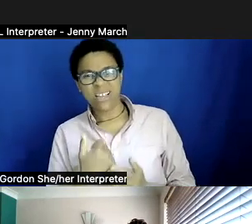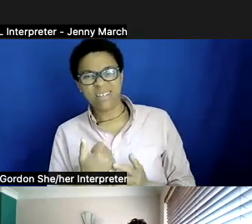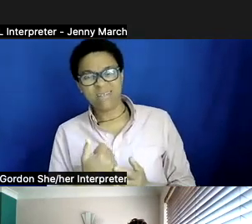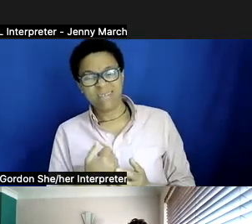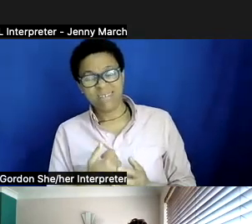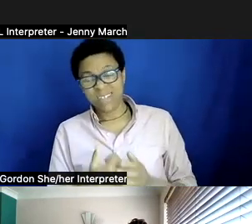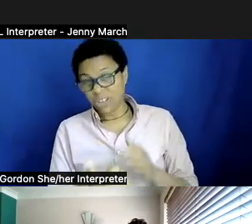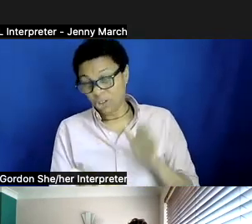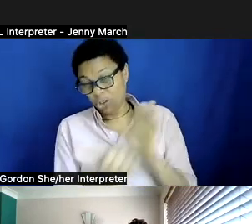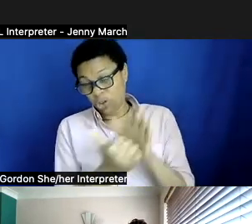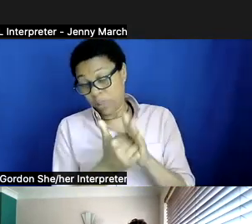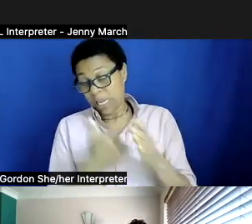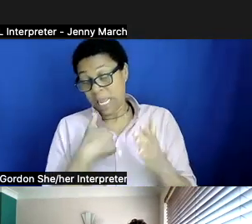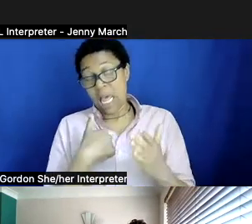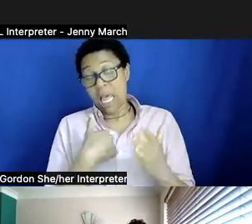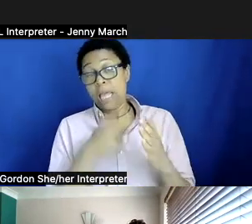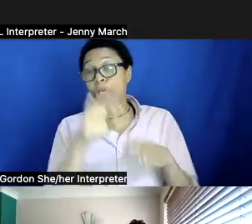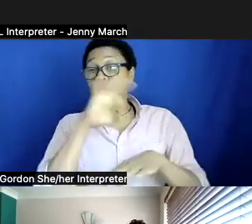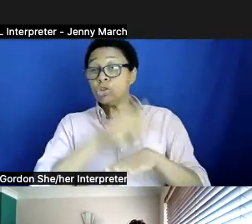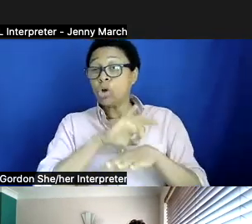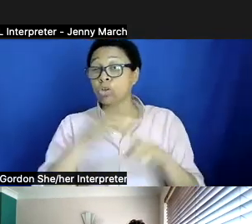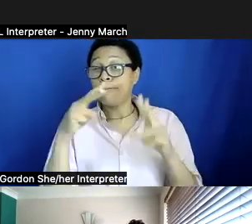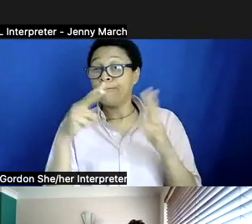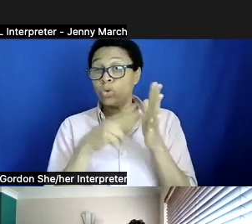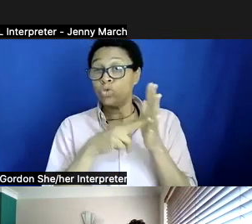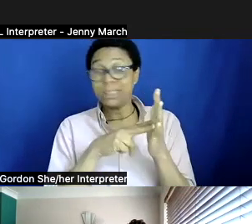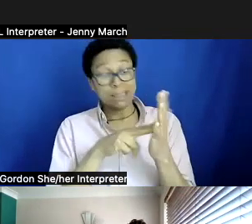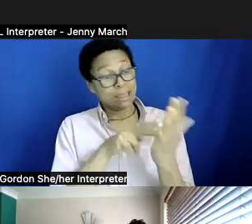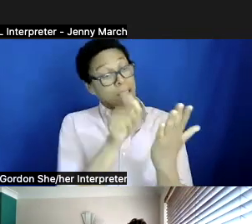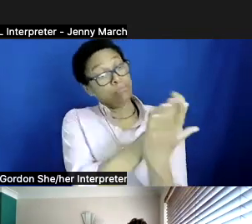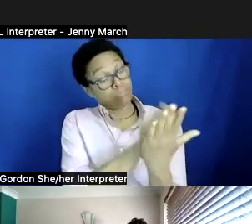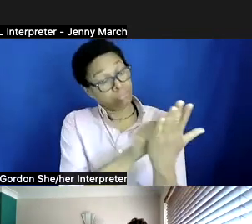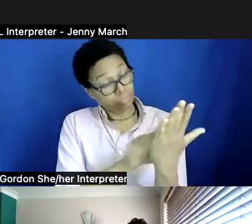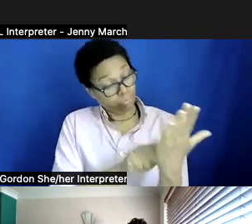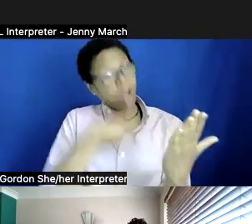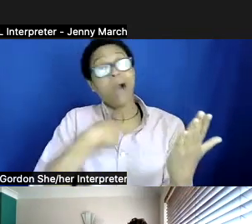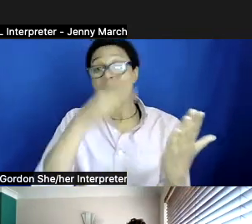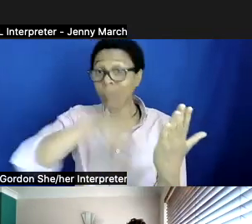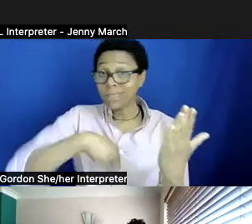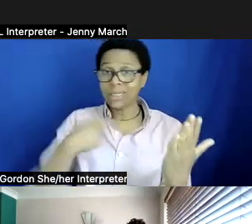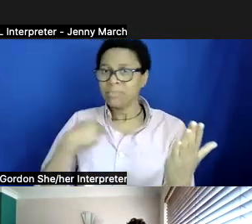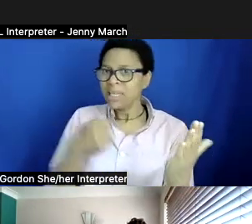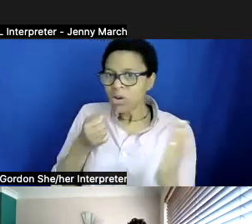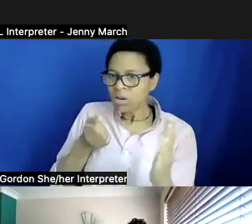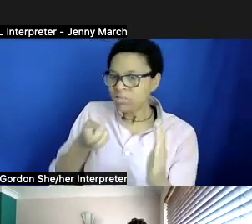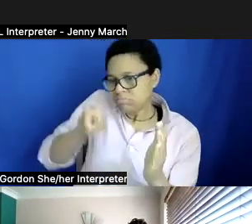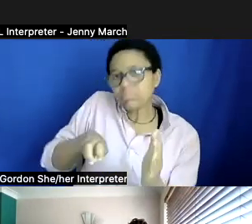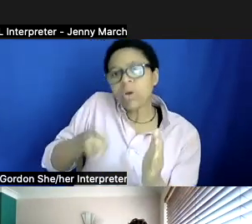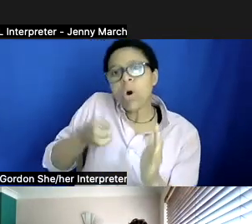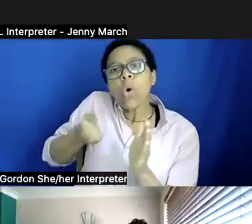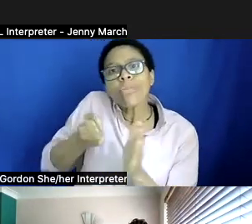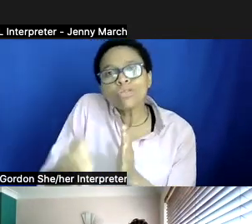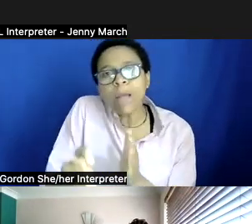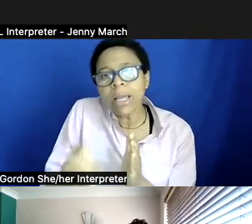cried, but yeah, I feel like there was a lot of train crying at various points throughout the project. Yeah. But, it